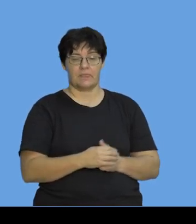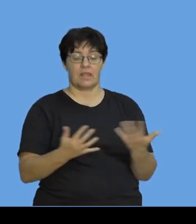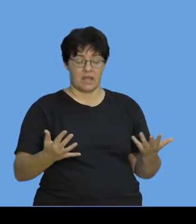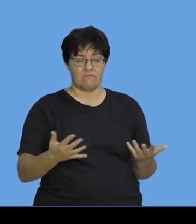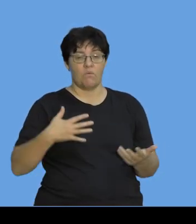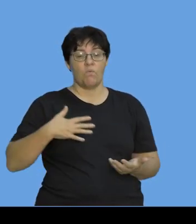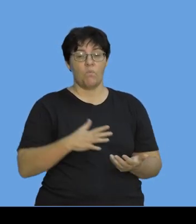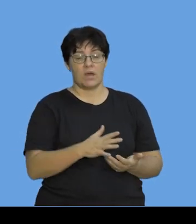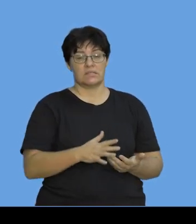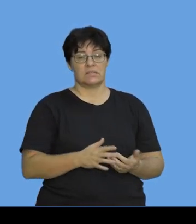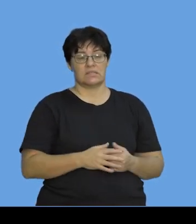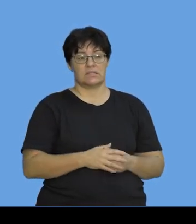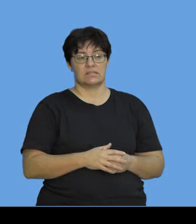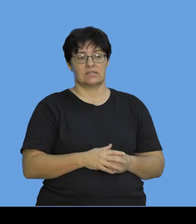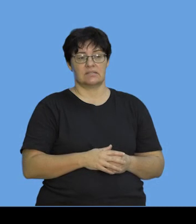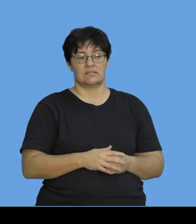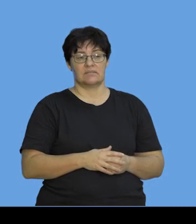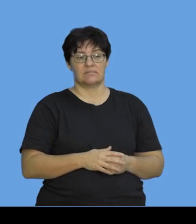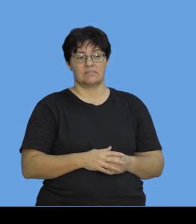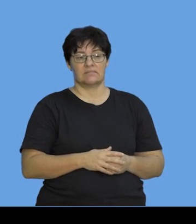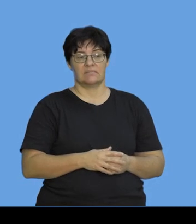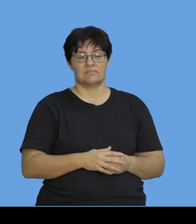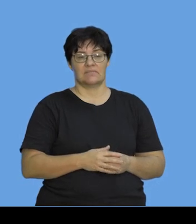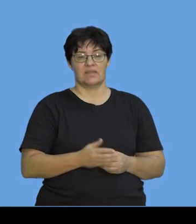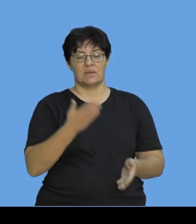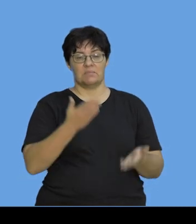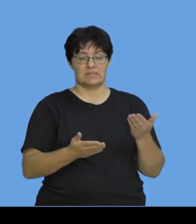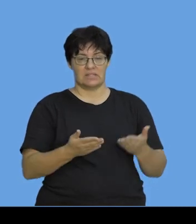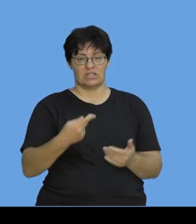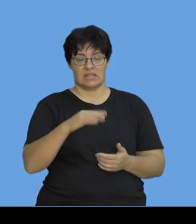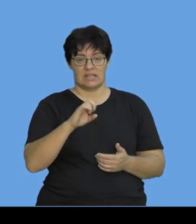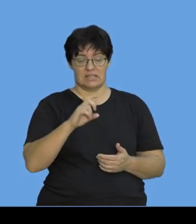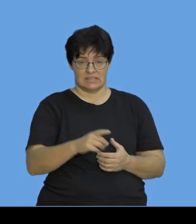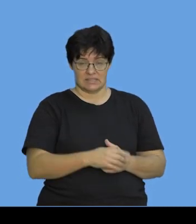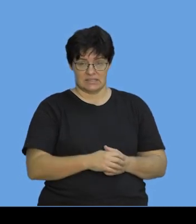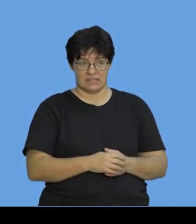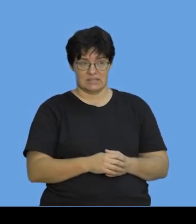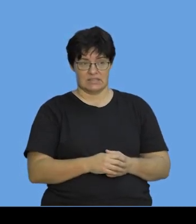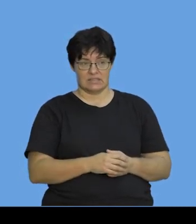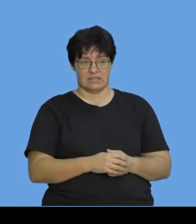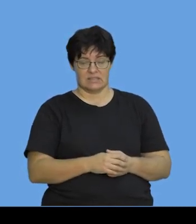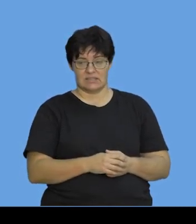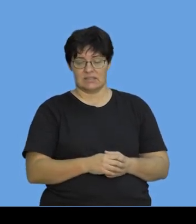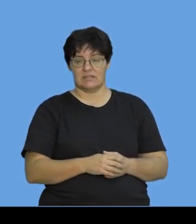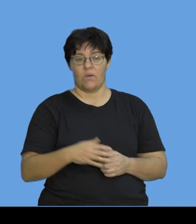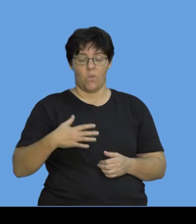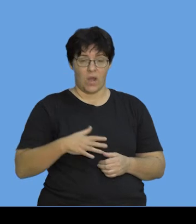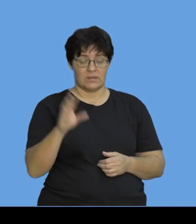to get the percentage yield, because that's the question that it asked us, okay? We want to get the percentage